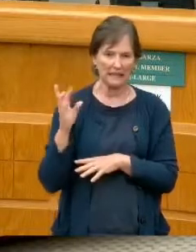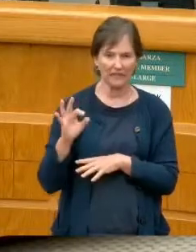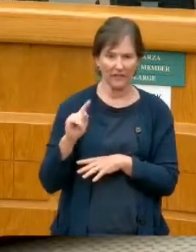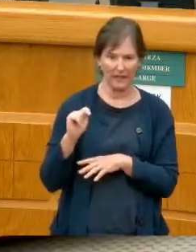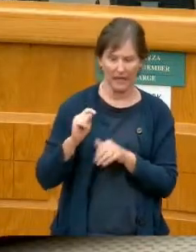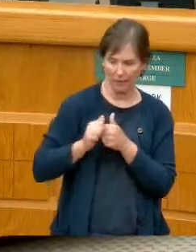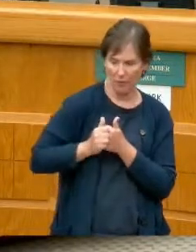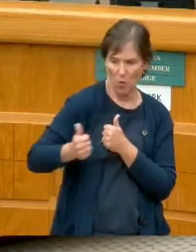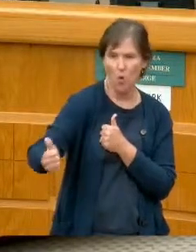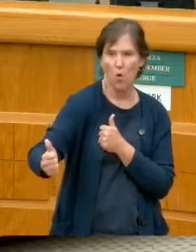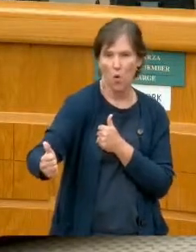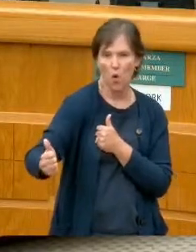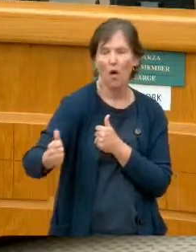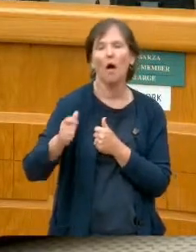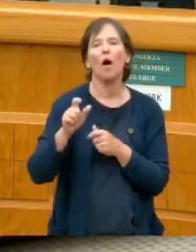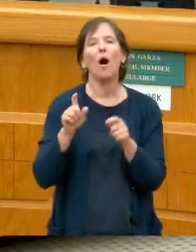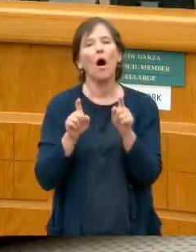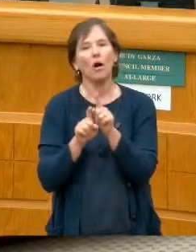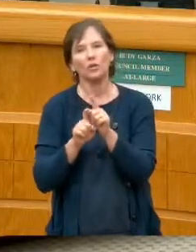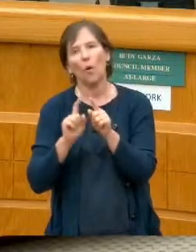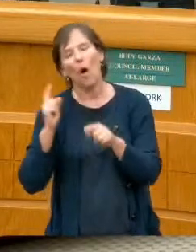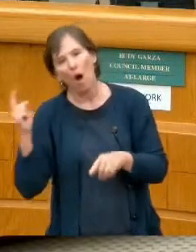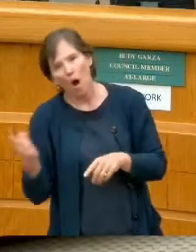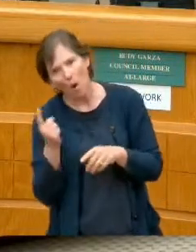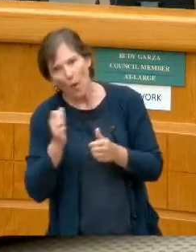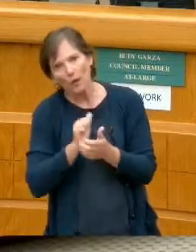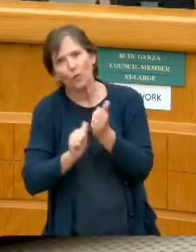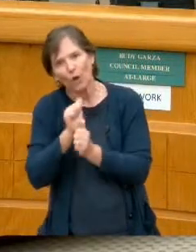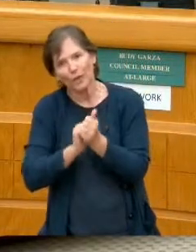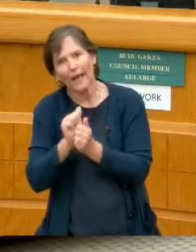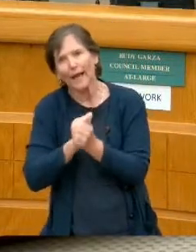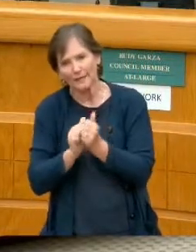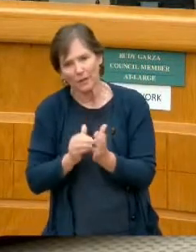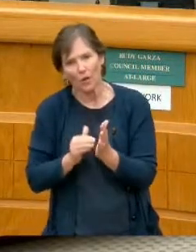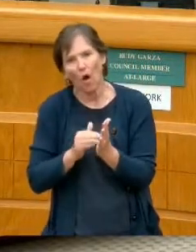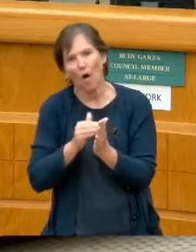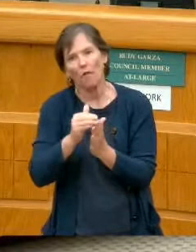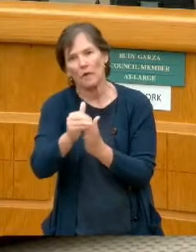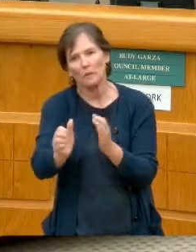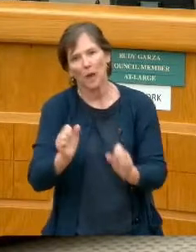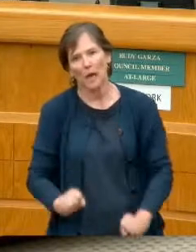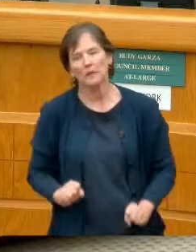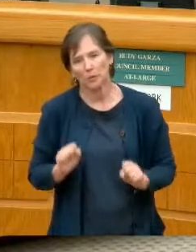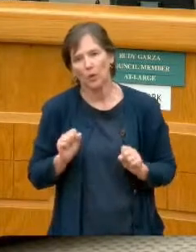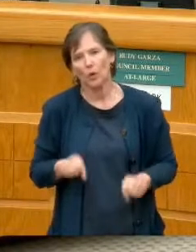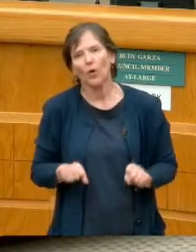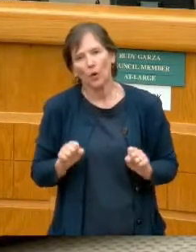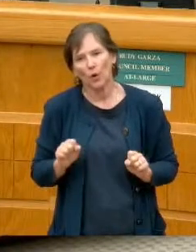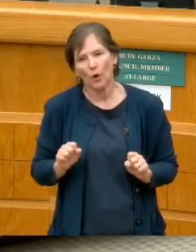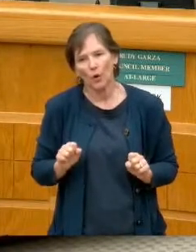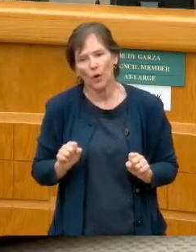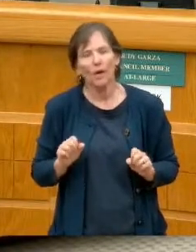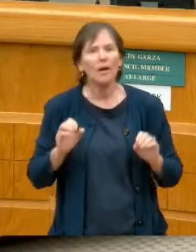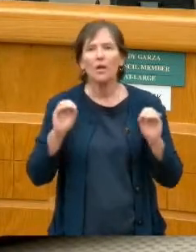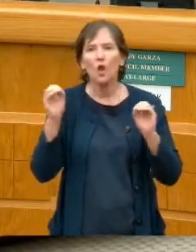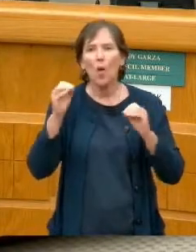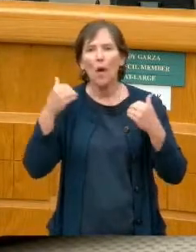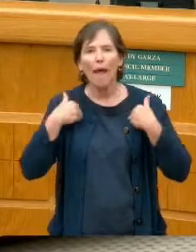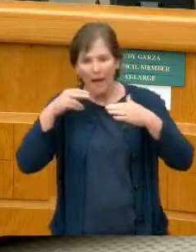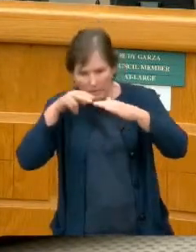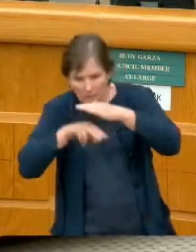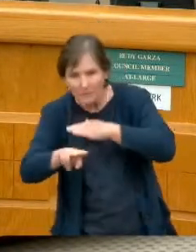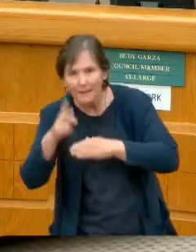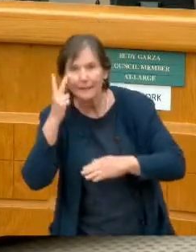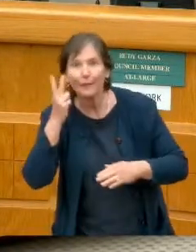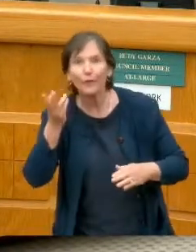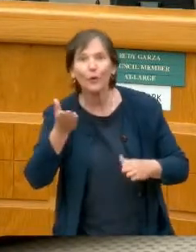as often as possible. None of us have a crystal ball. There's much uncertainty as to what the flu season will bring. But what we